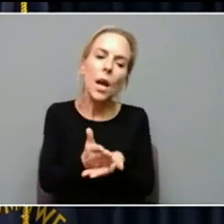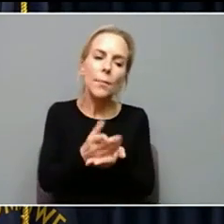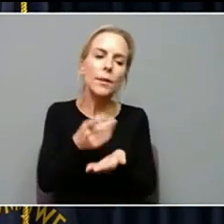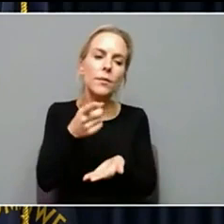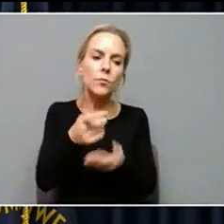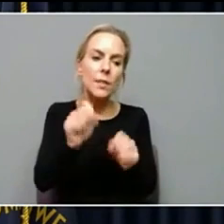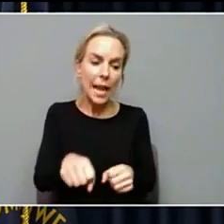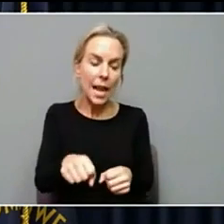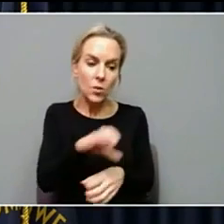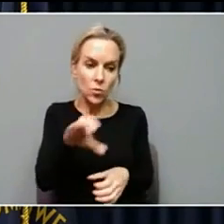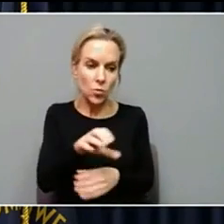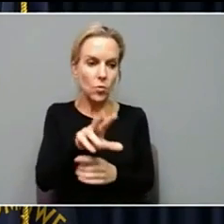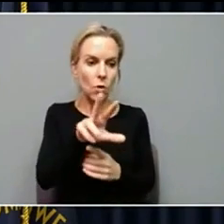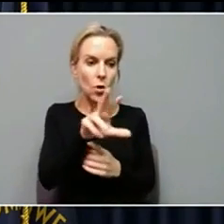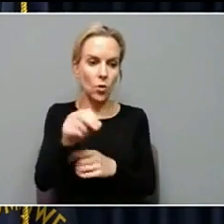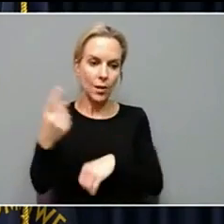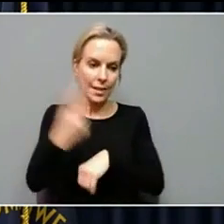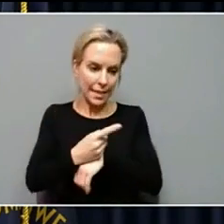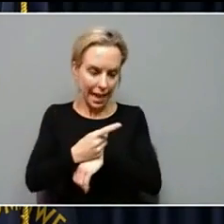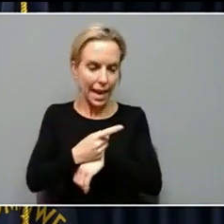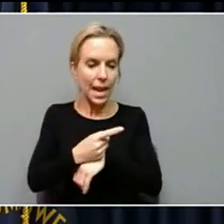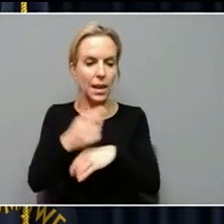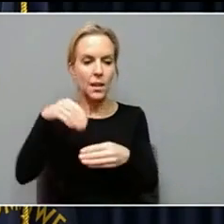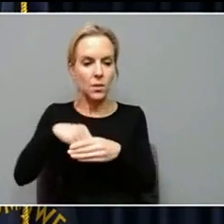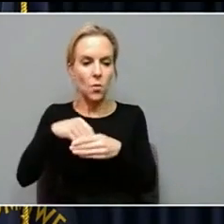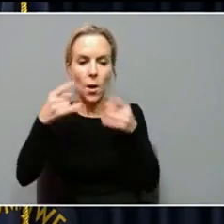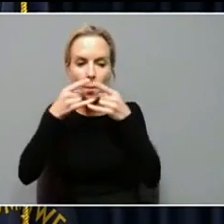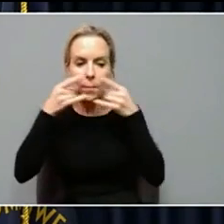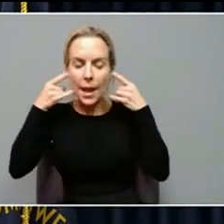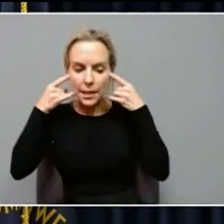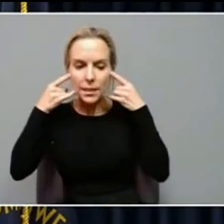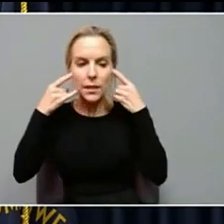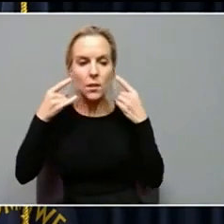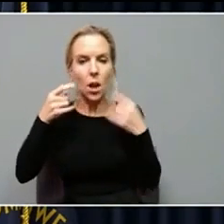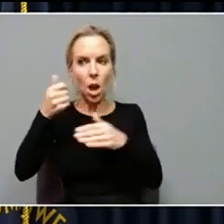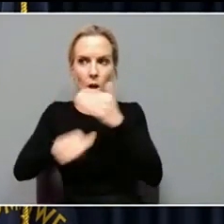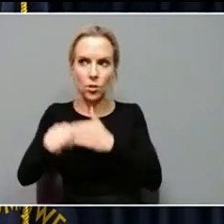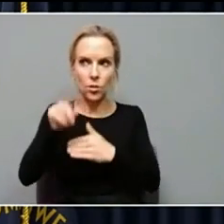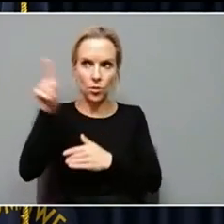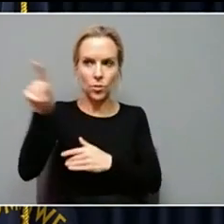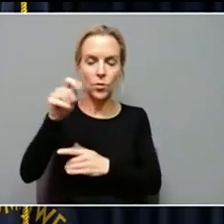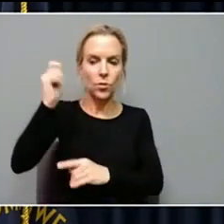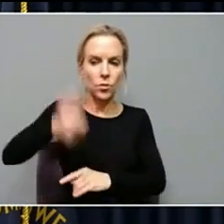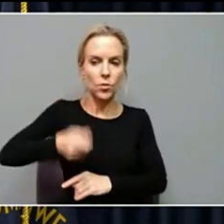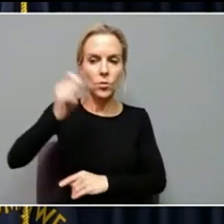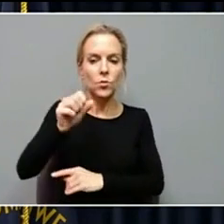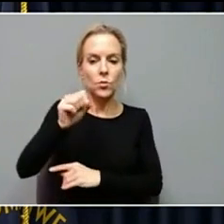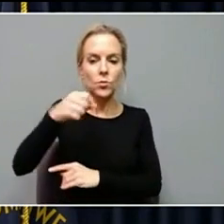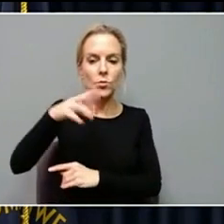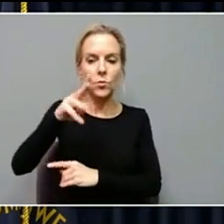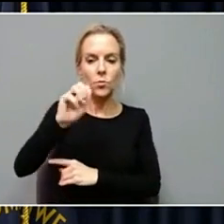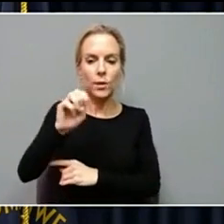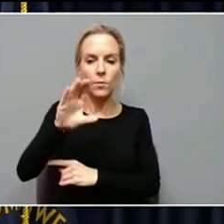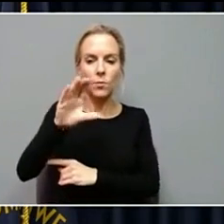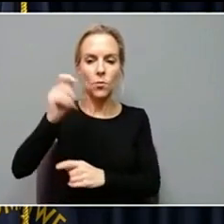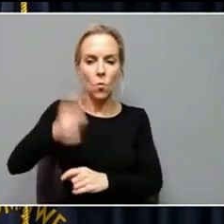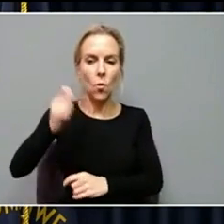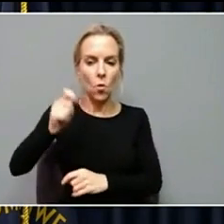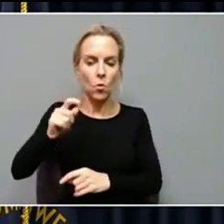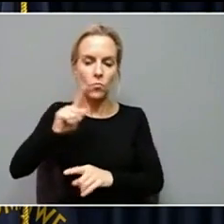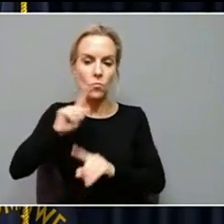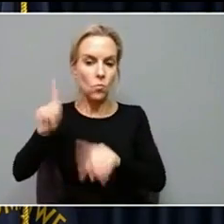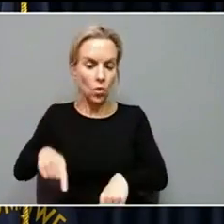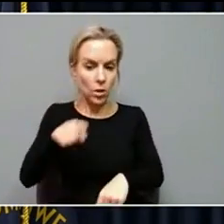indoor mask mandate under this Supreme Court ruling? I think the ruling says that you can,